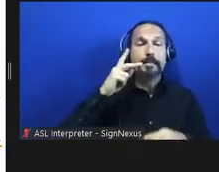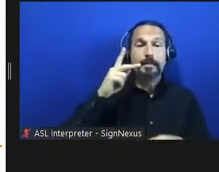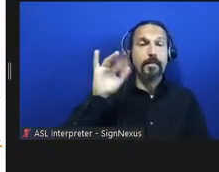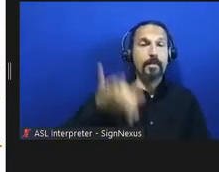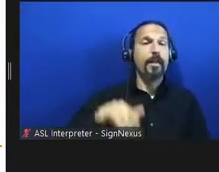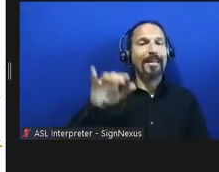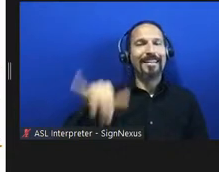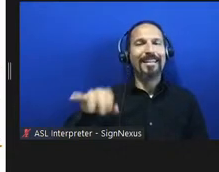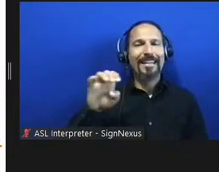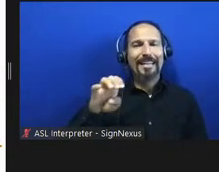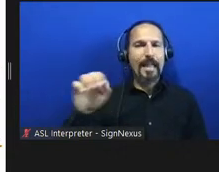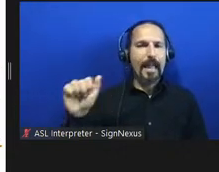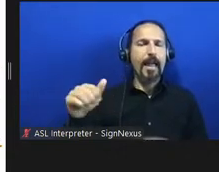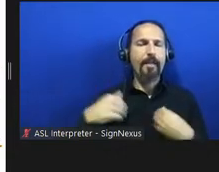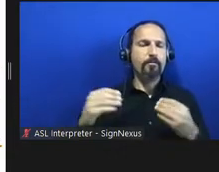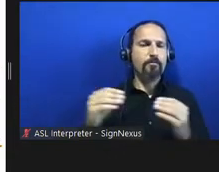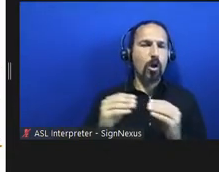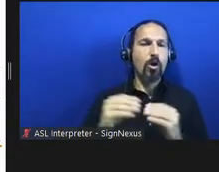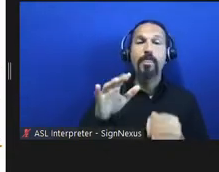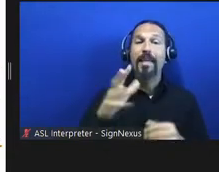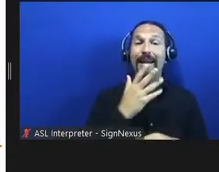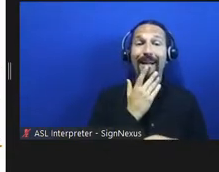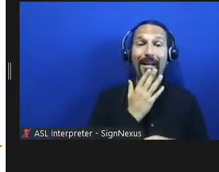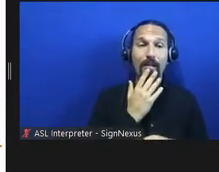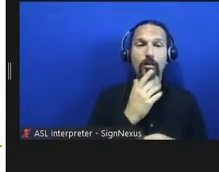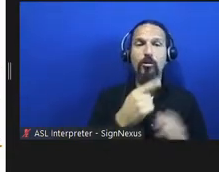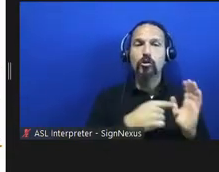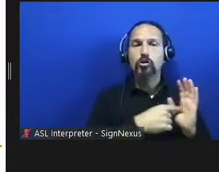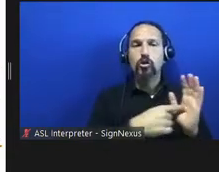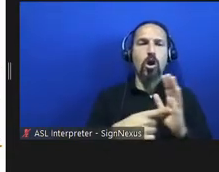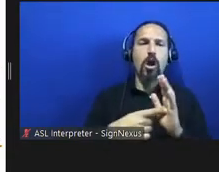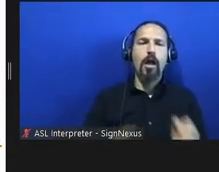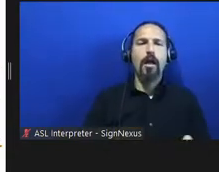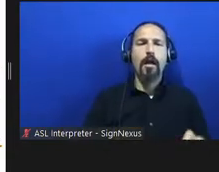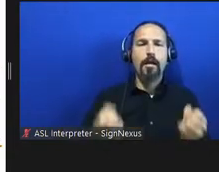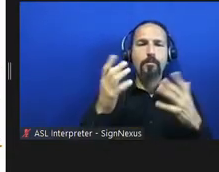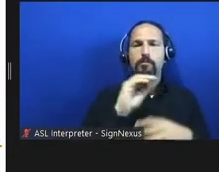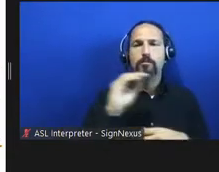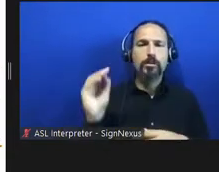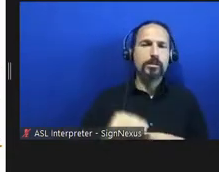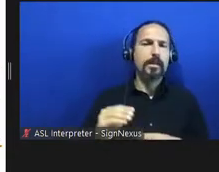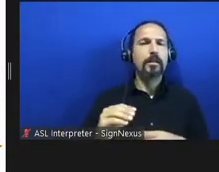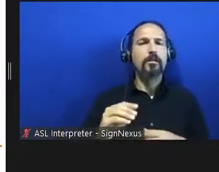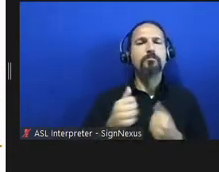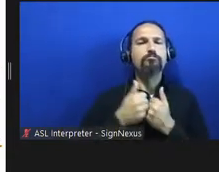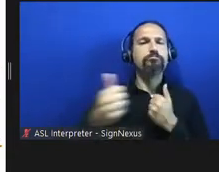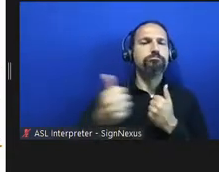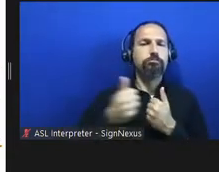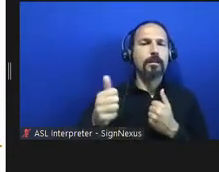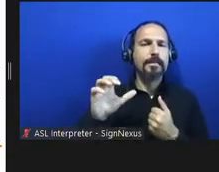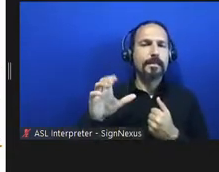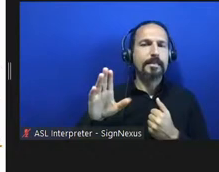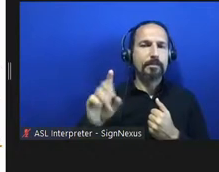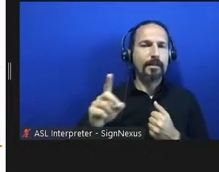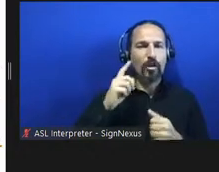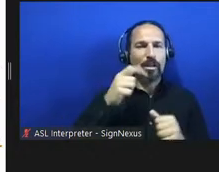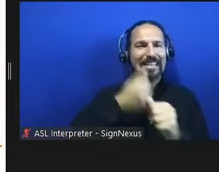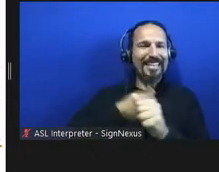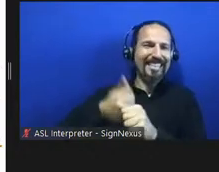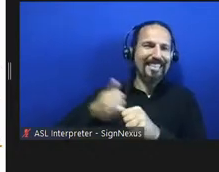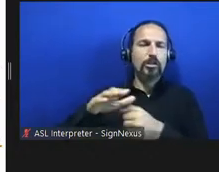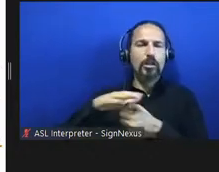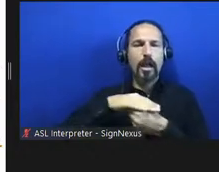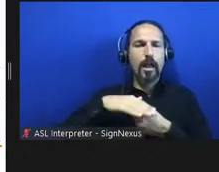for further review the colors on the map denote the proportion of total commuters to the Manhattan Central business district from each County